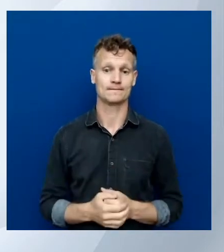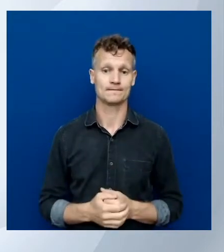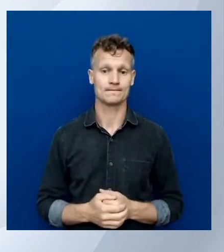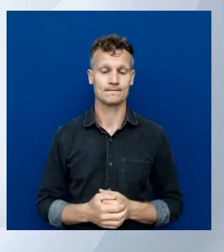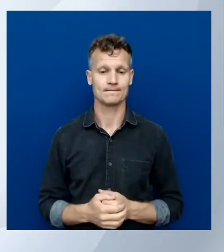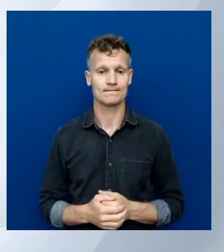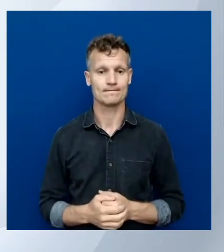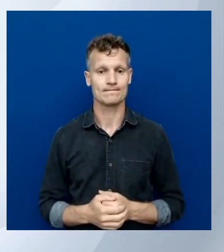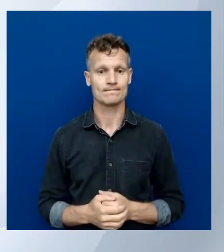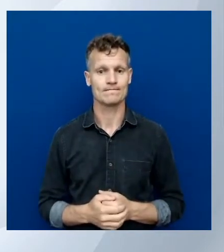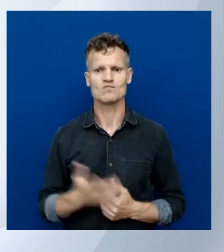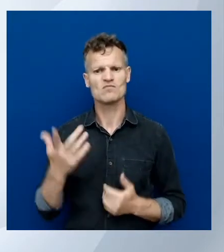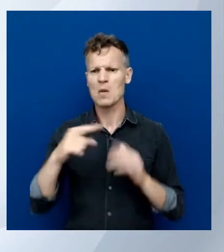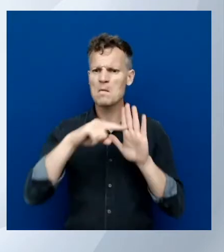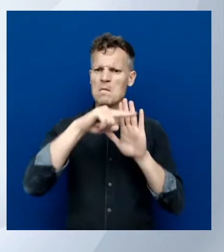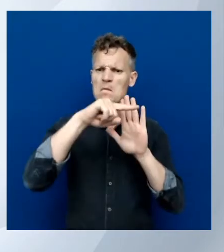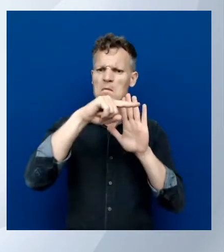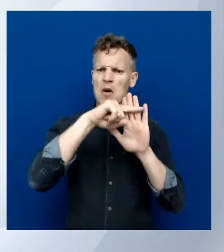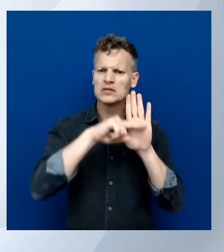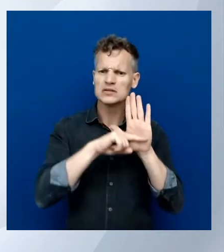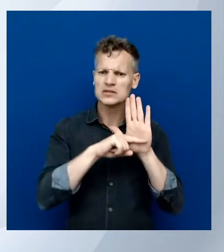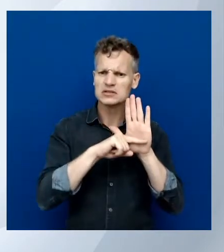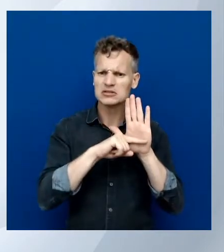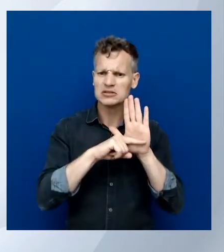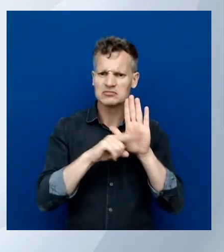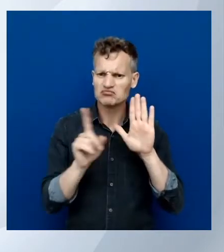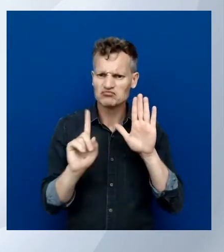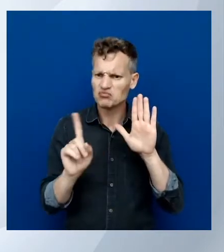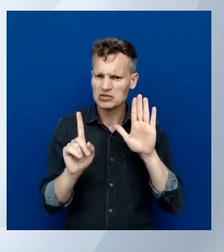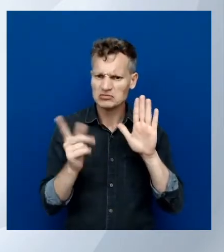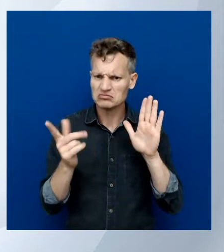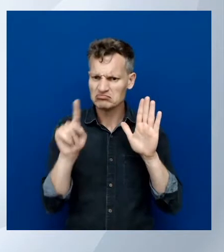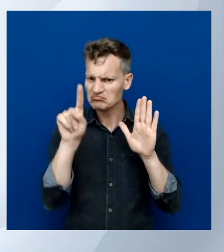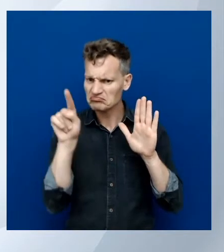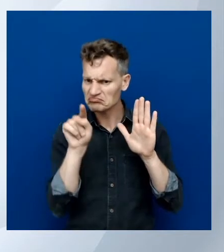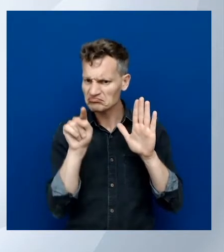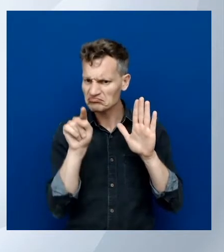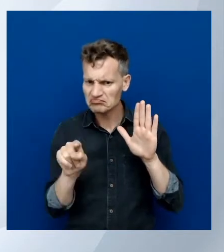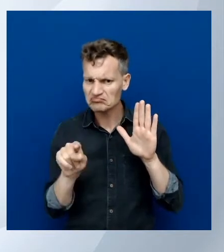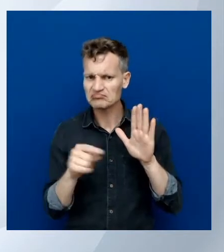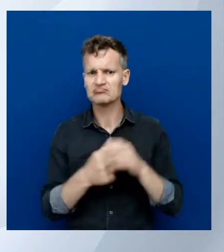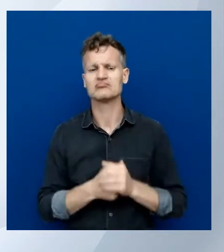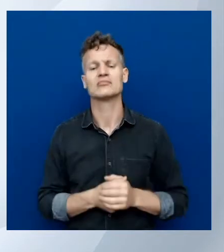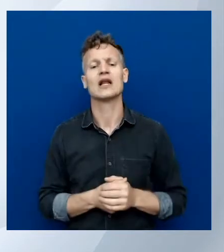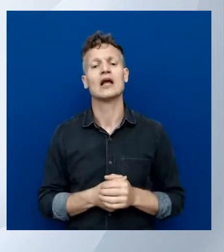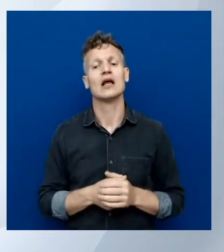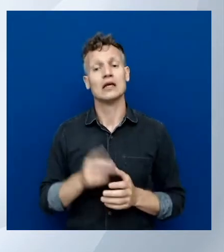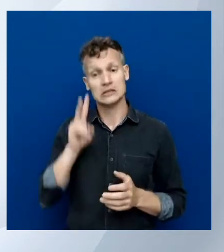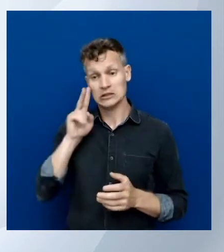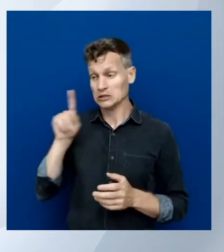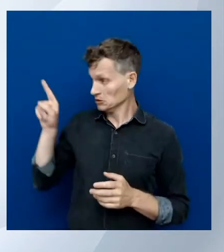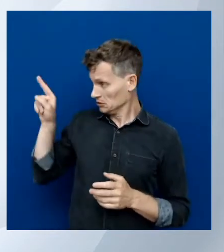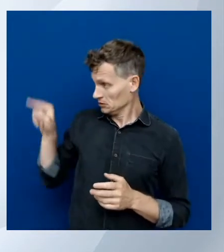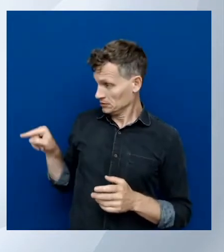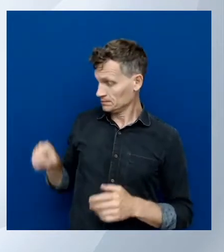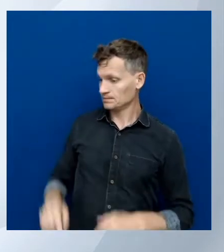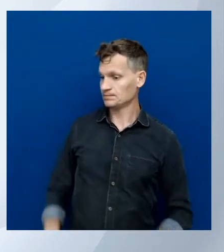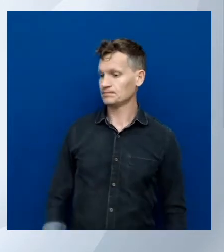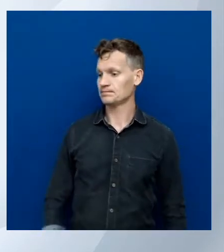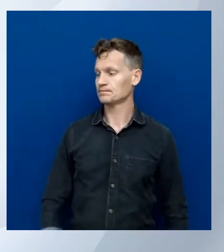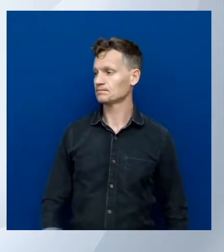What is a policy? It's a set of ideas that have been agreed